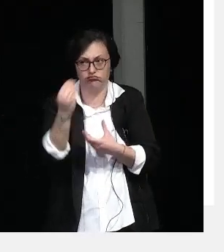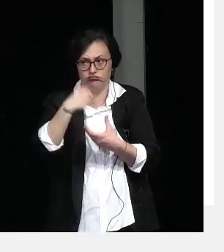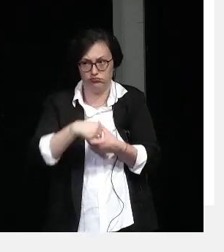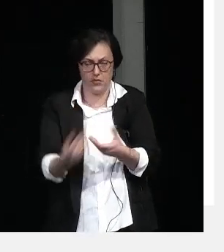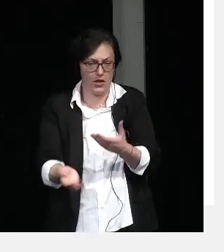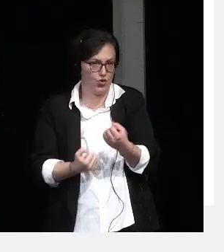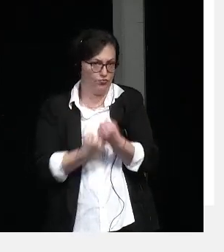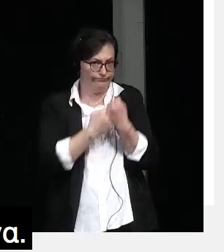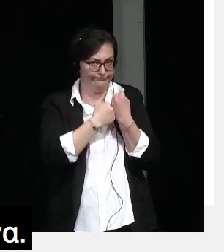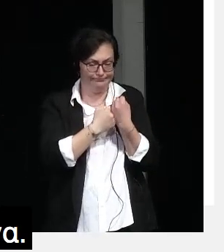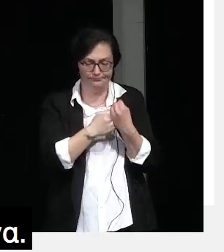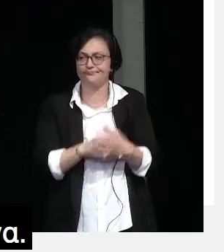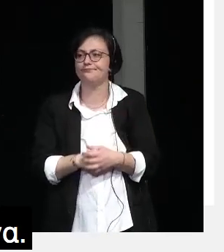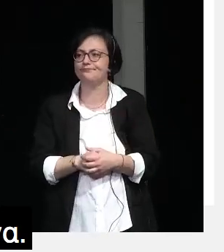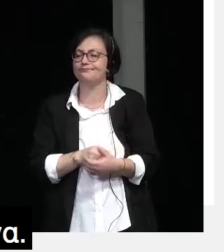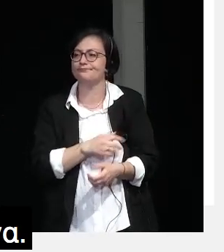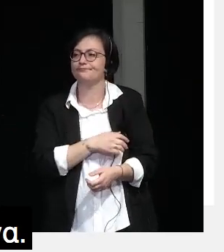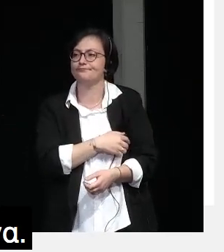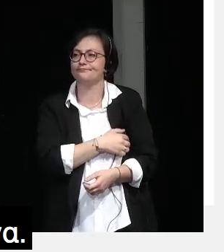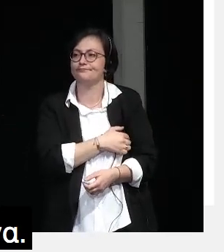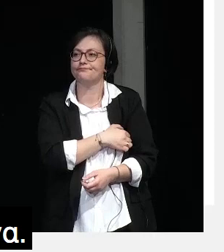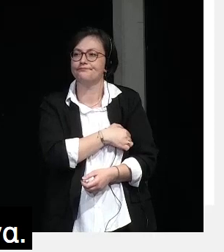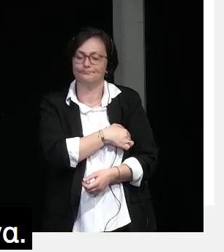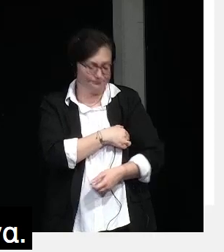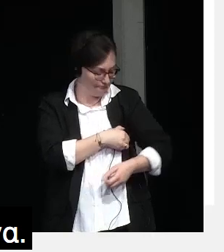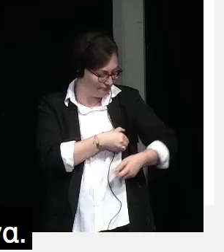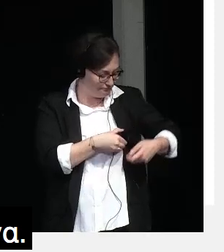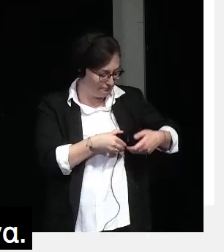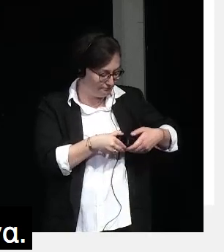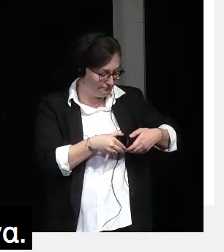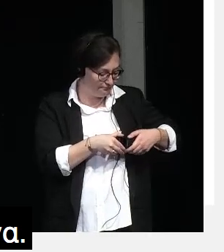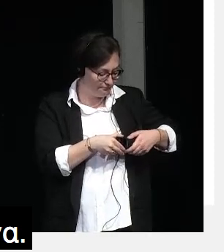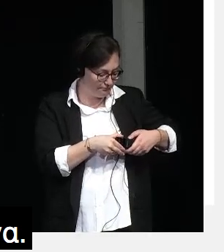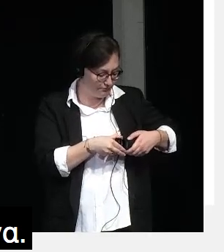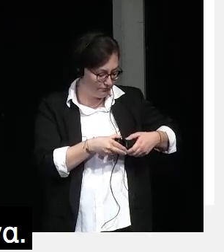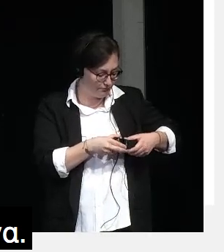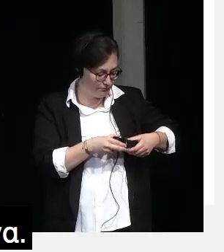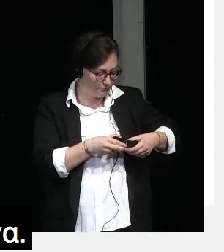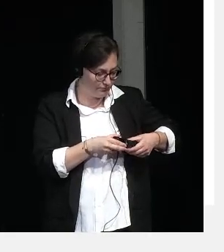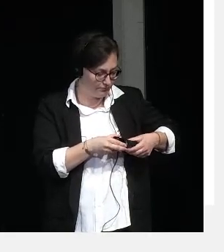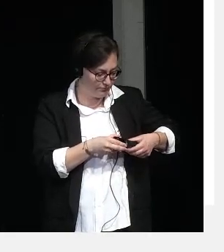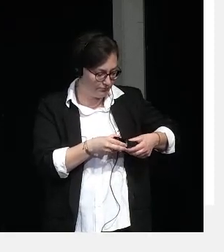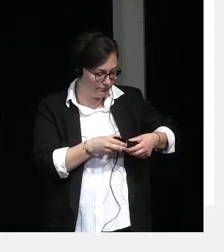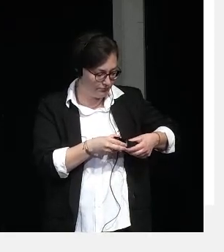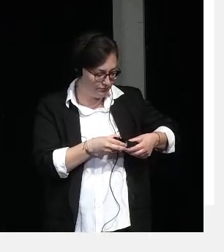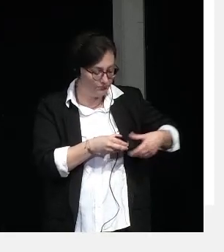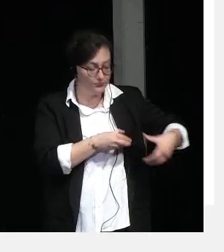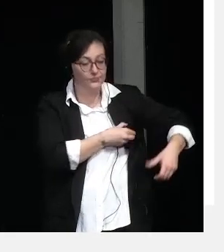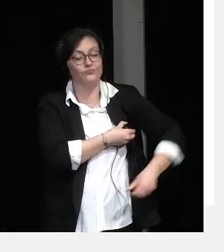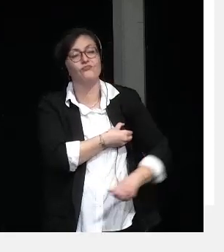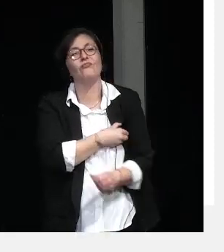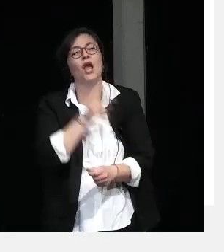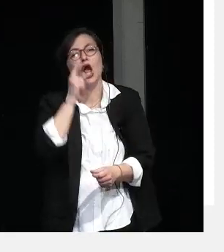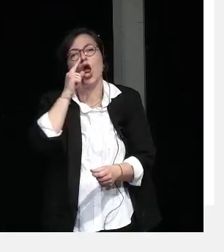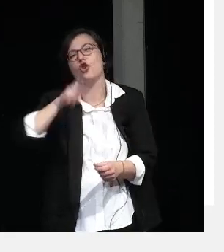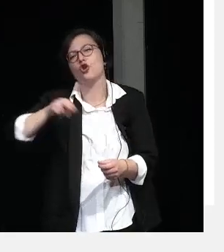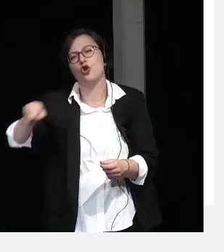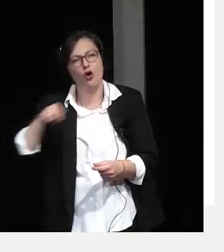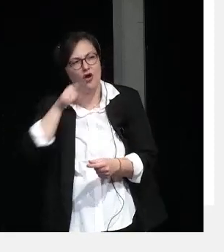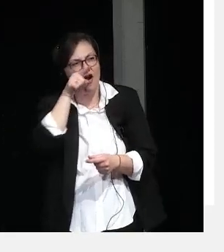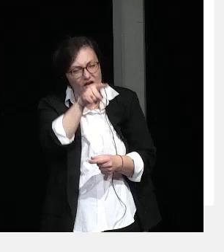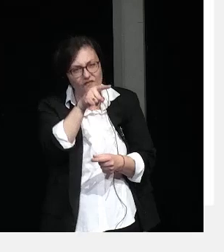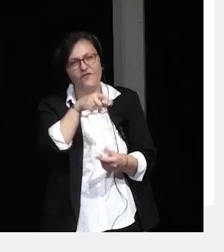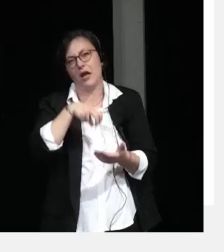This year's collaborators, the Royal Norwegian Embassy in Athens, and especially Christina Sordina and the non-profit Collectiva, and of course